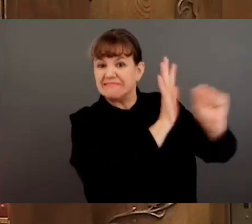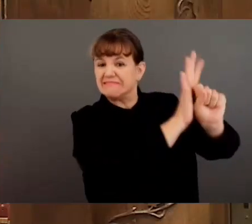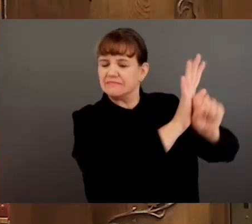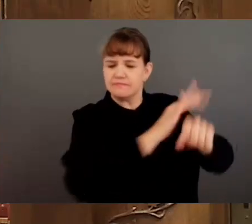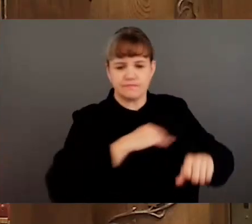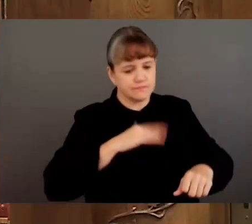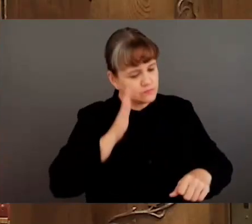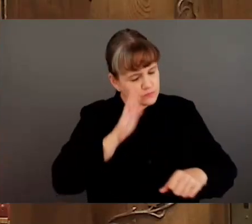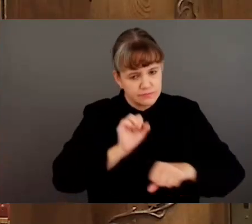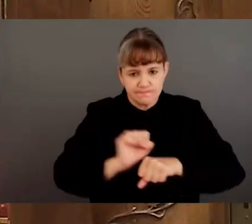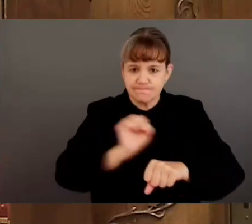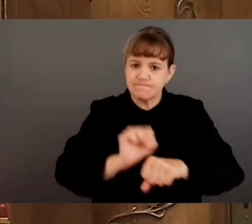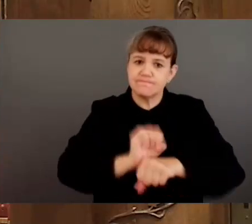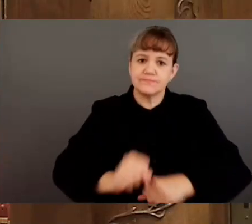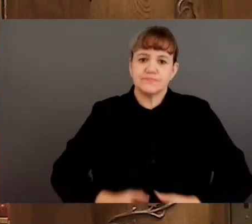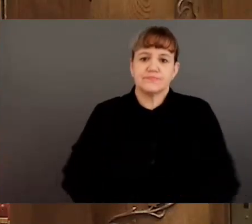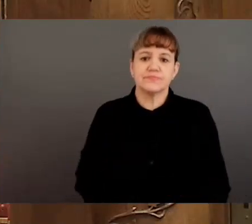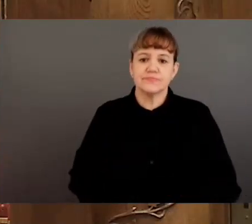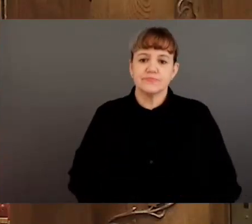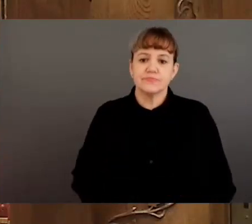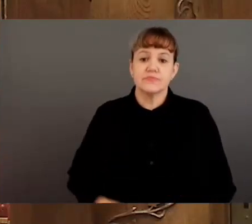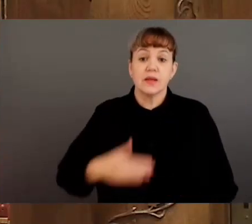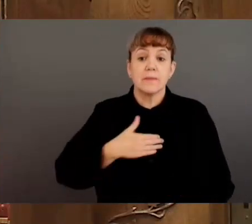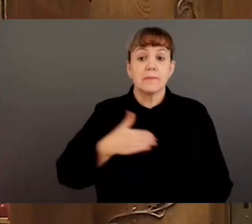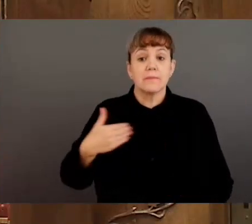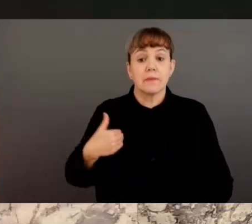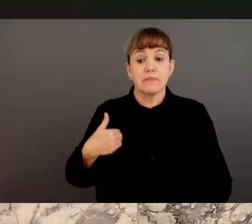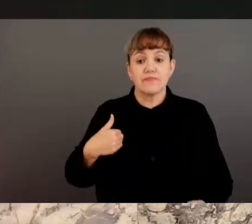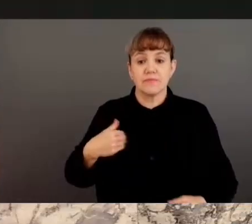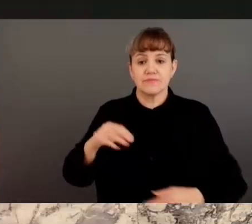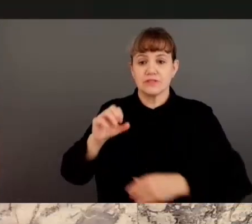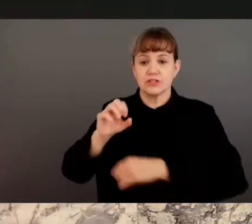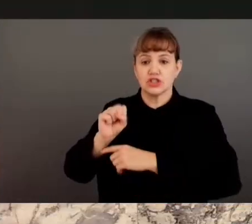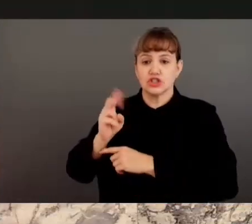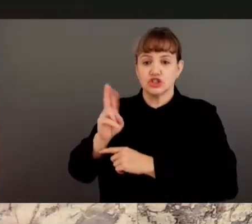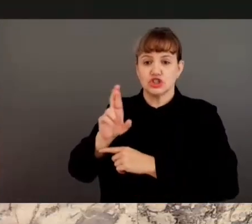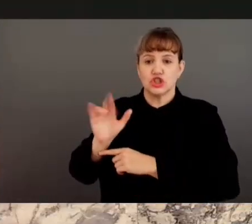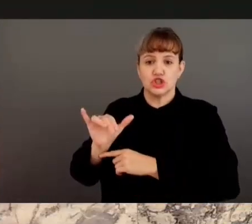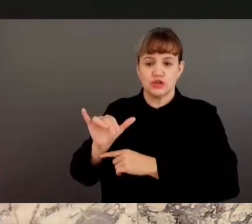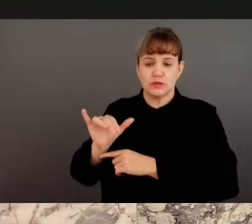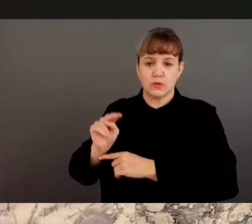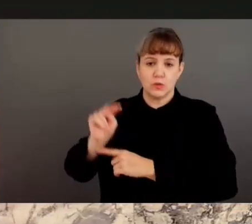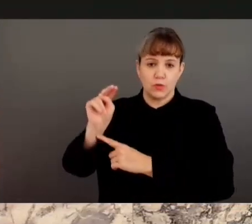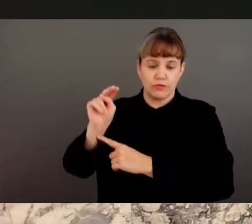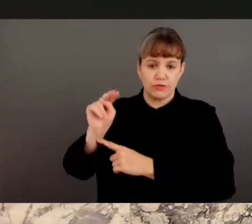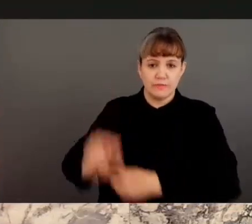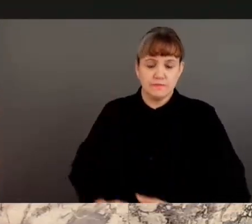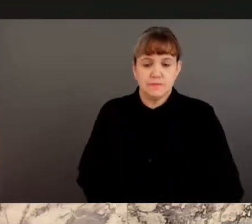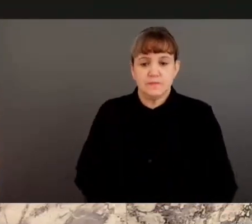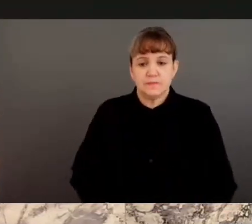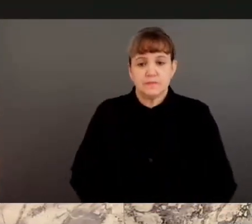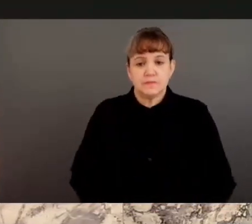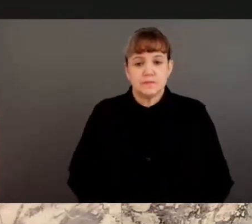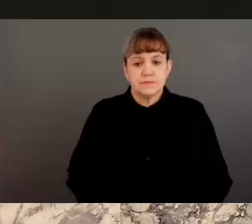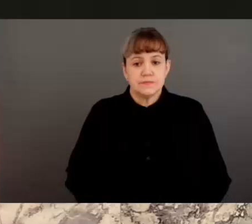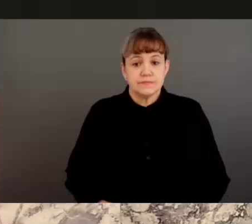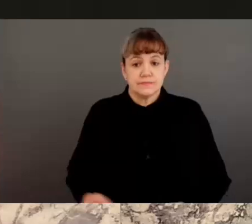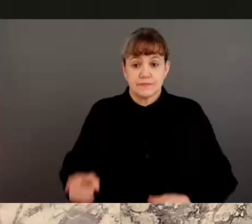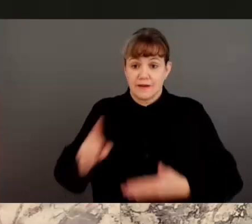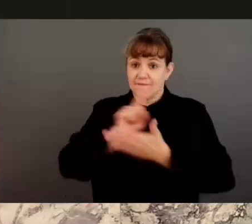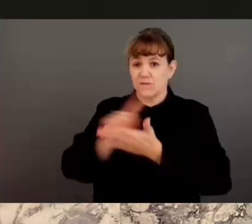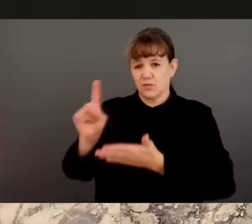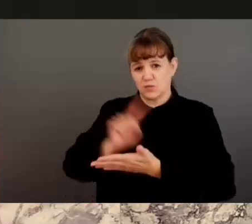Member for Surrey North. Thank you, Mr. Speaker. Every week, there is a shooting in Surrey. Every